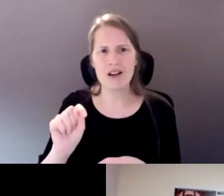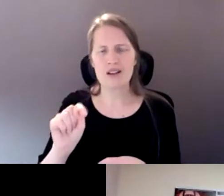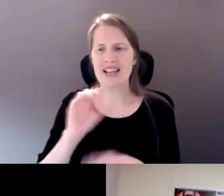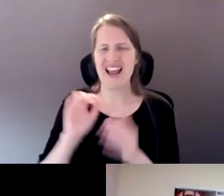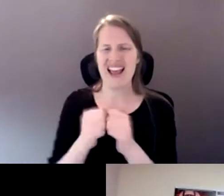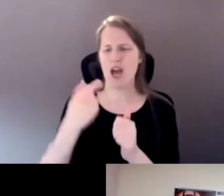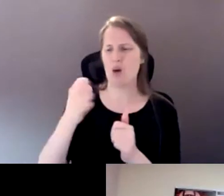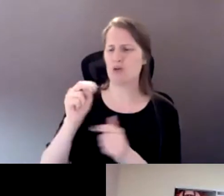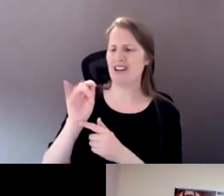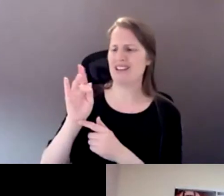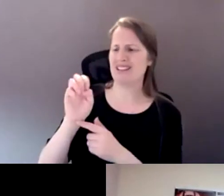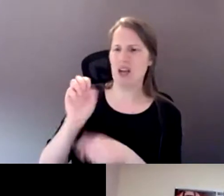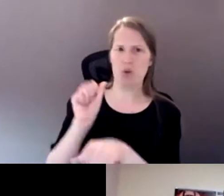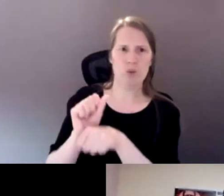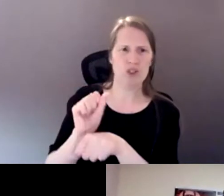genocide.